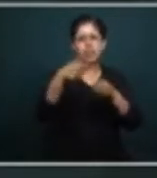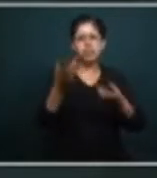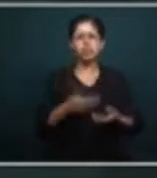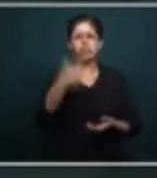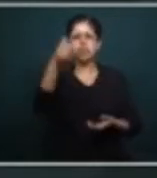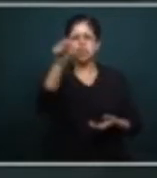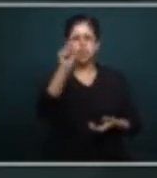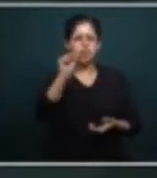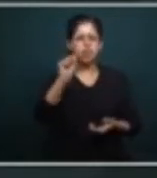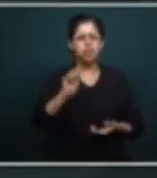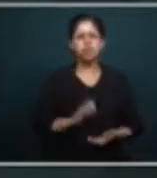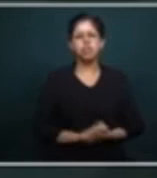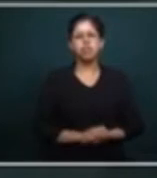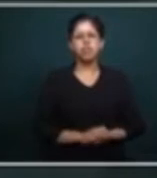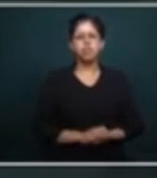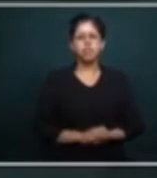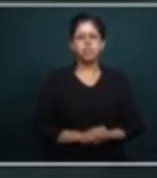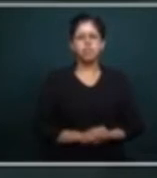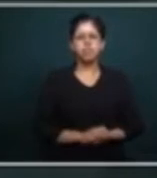gas,